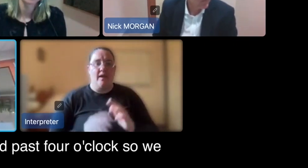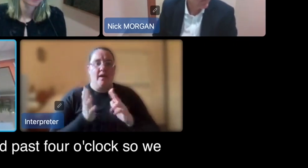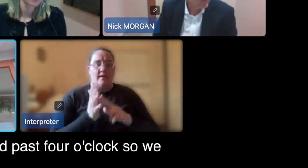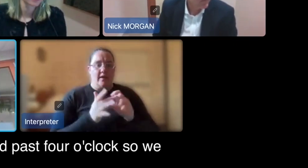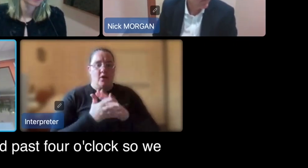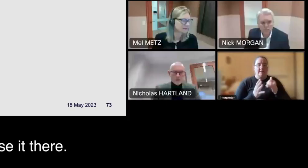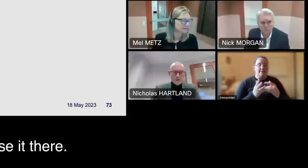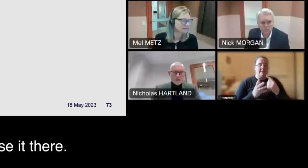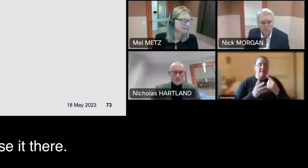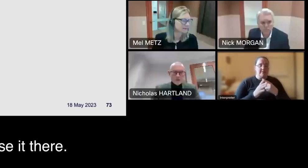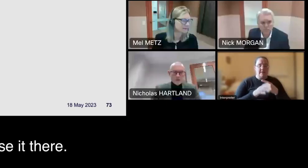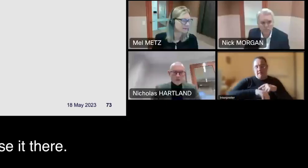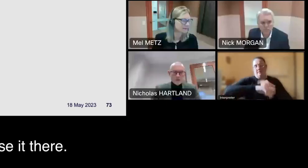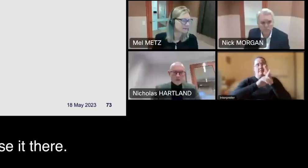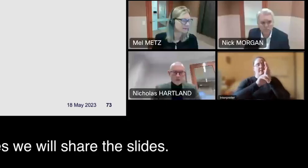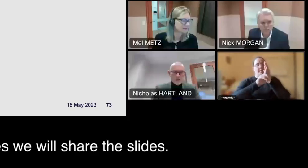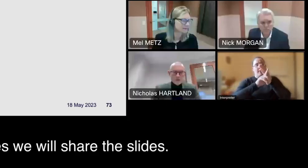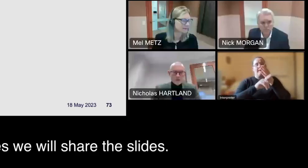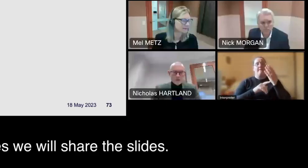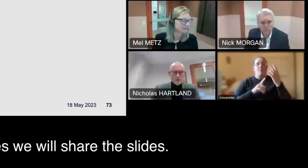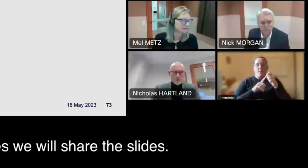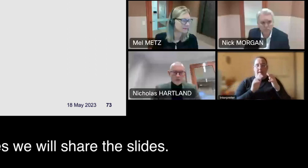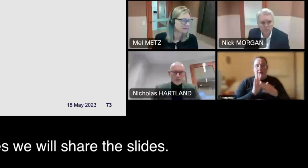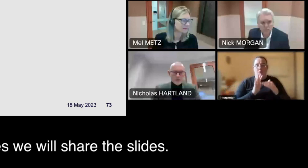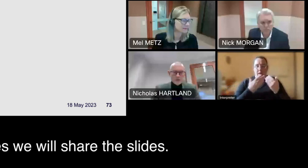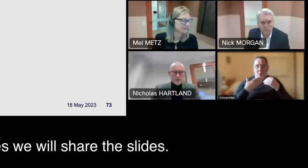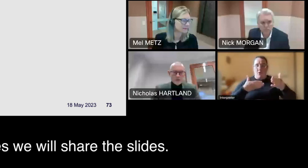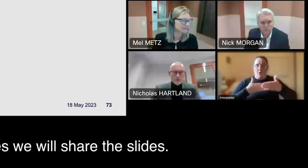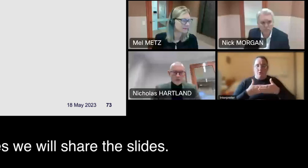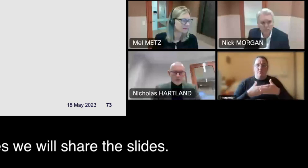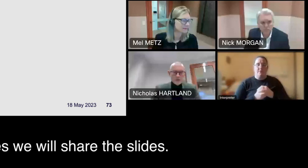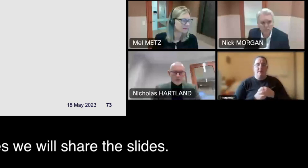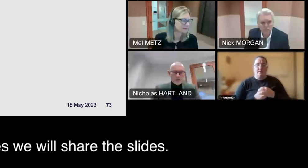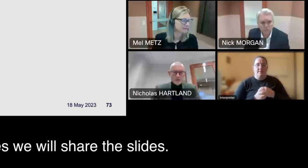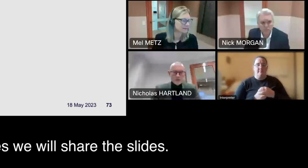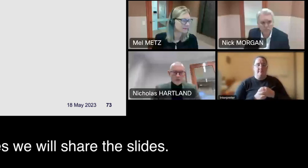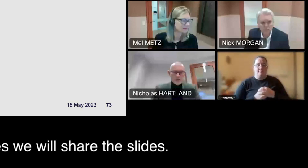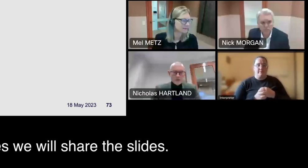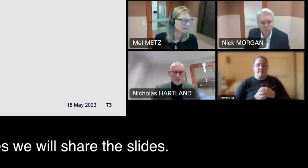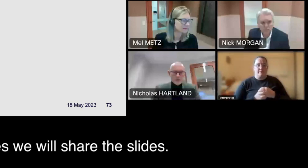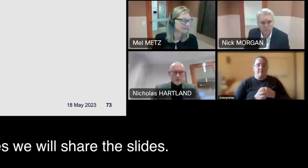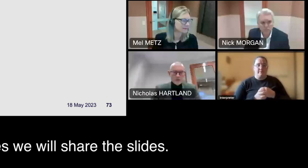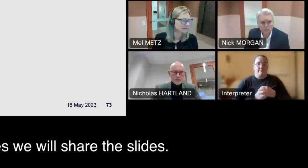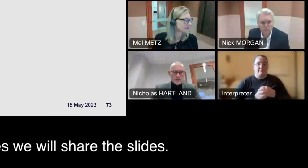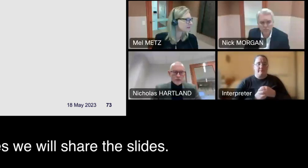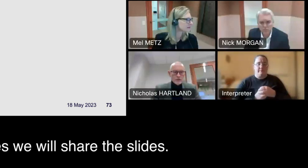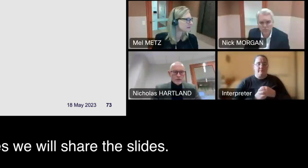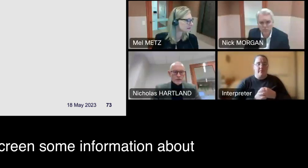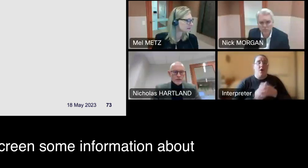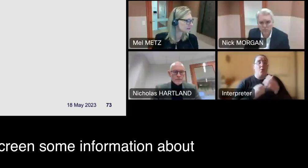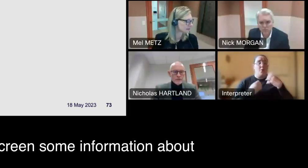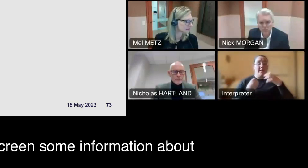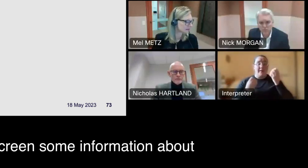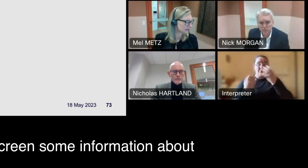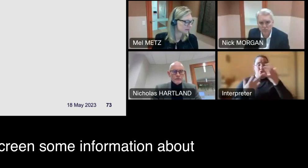o'clock, so we will close it there. Let me just say that yes, we will share the